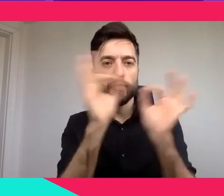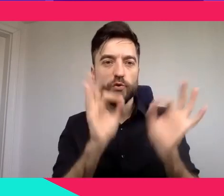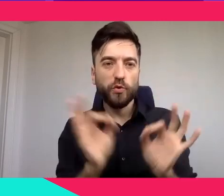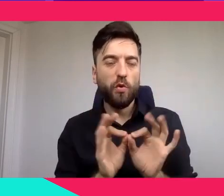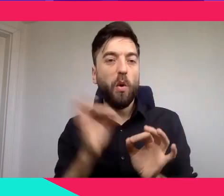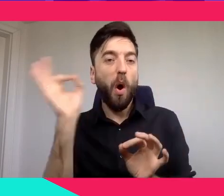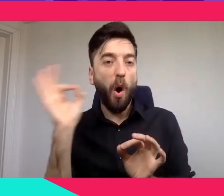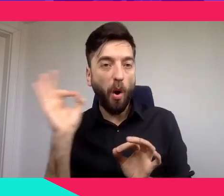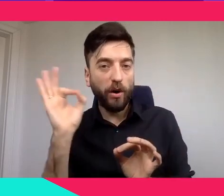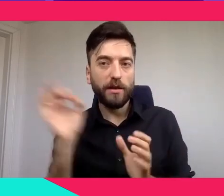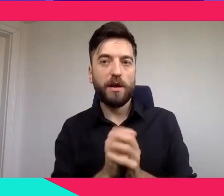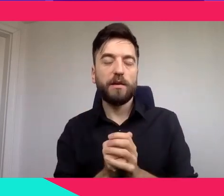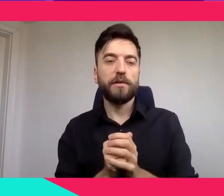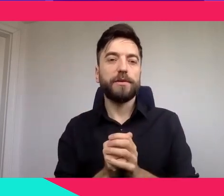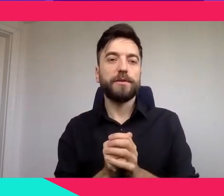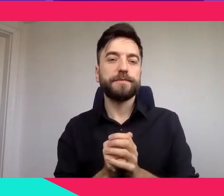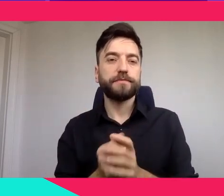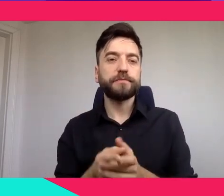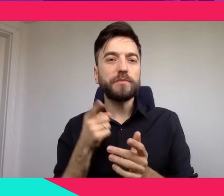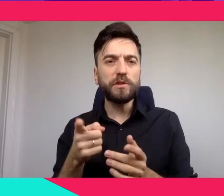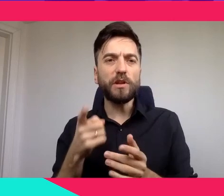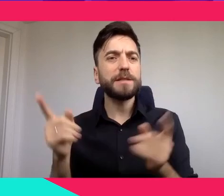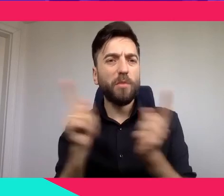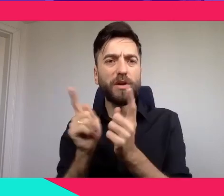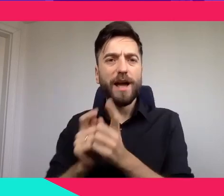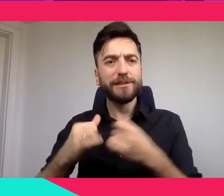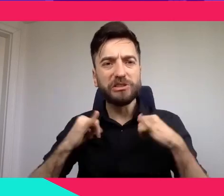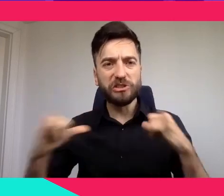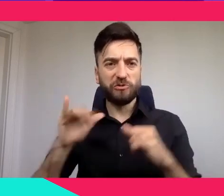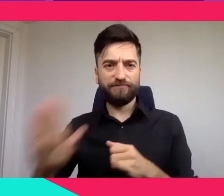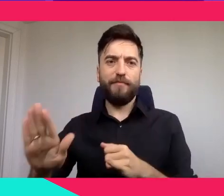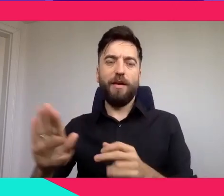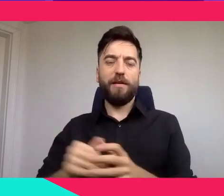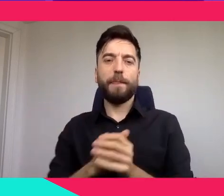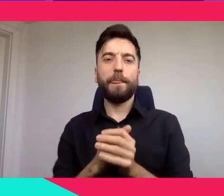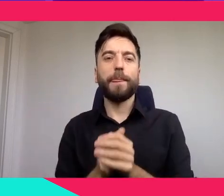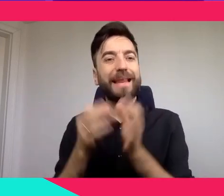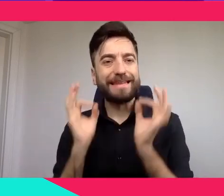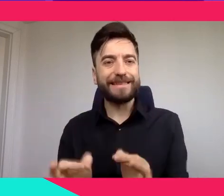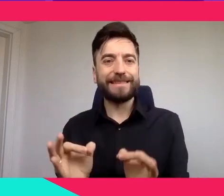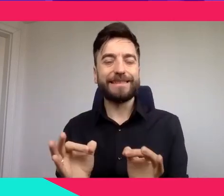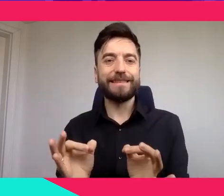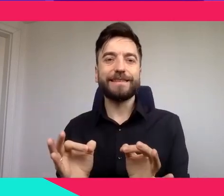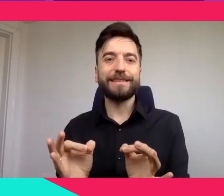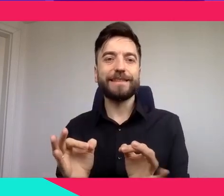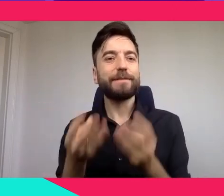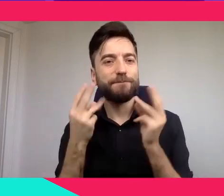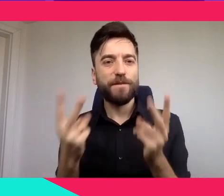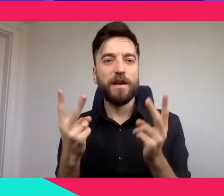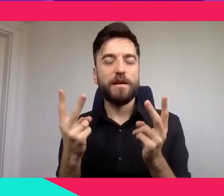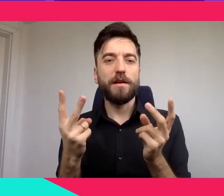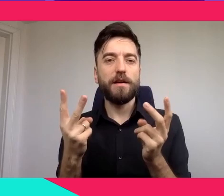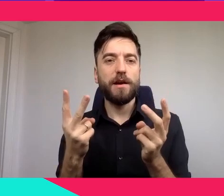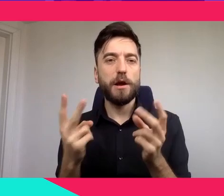it's more important than ever to merge that with the